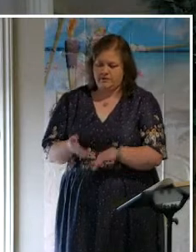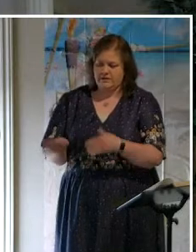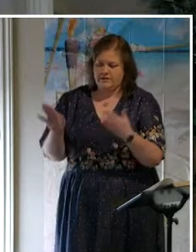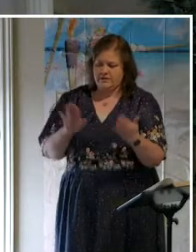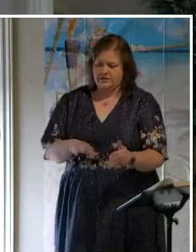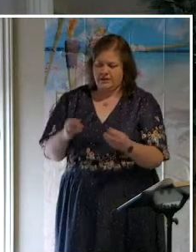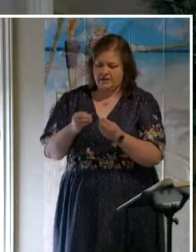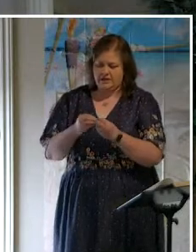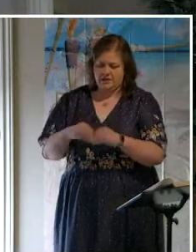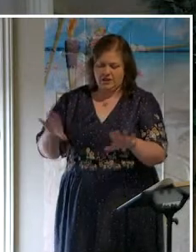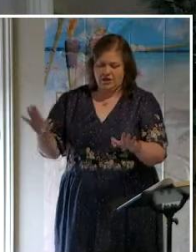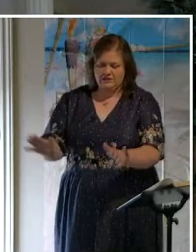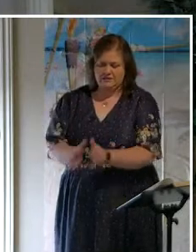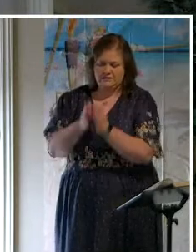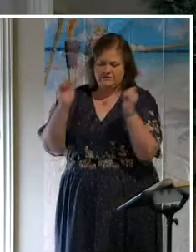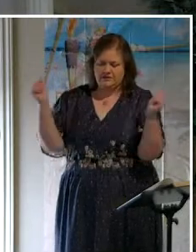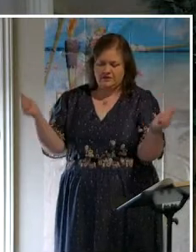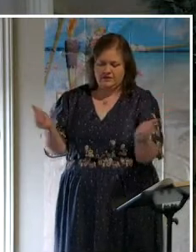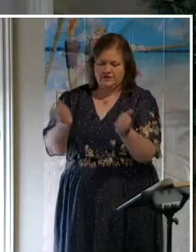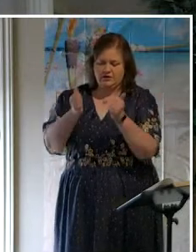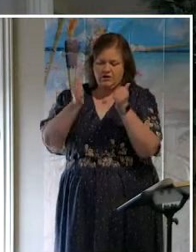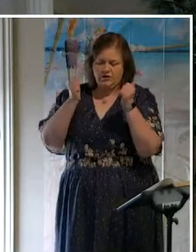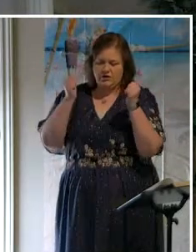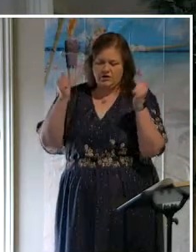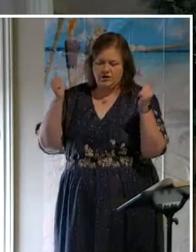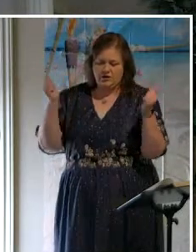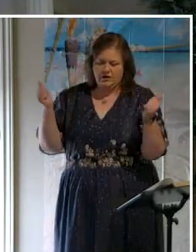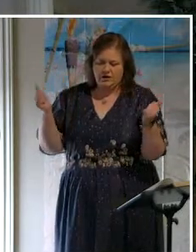His victory.